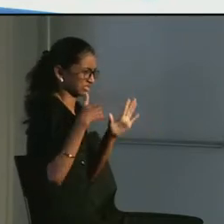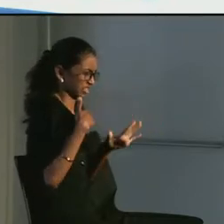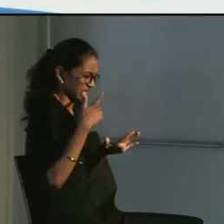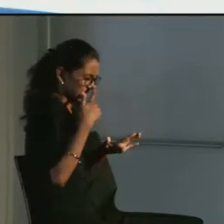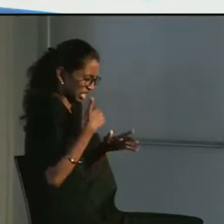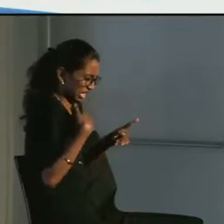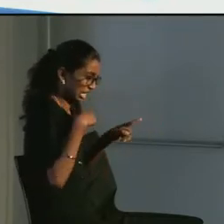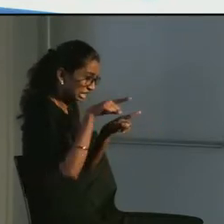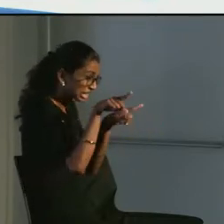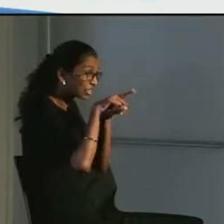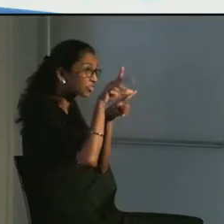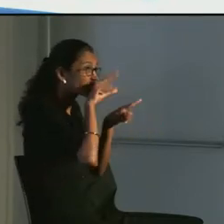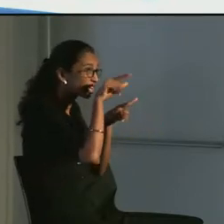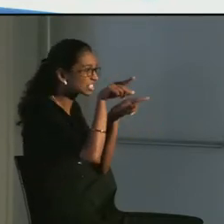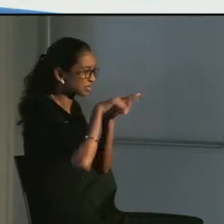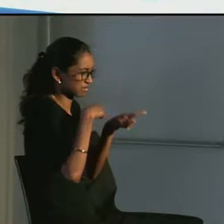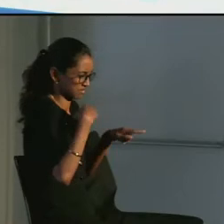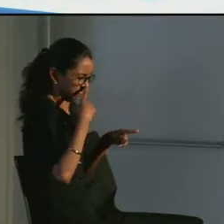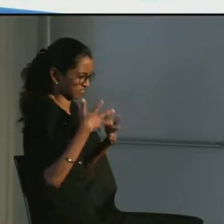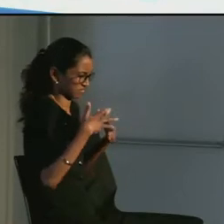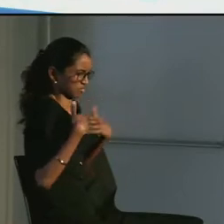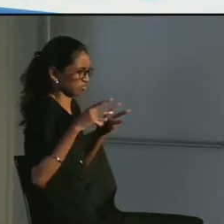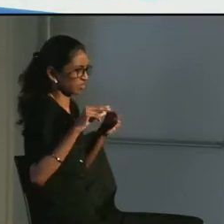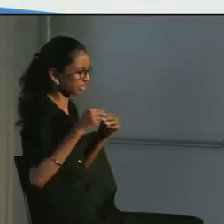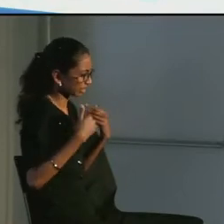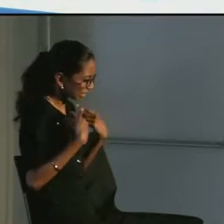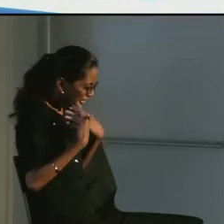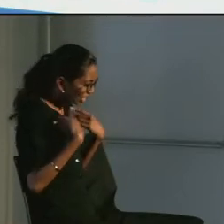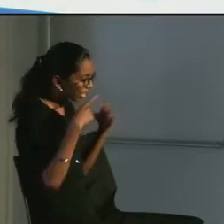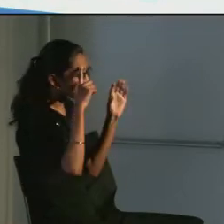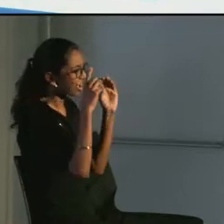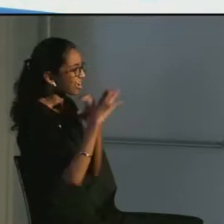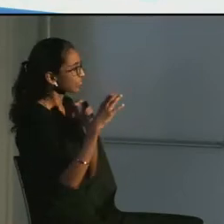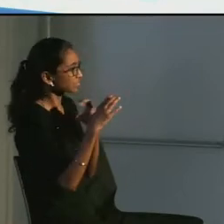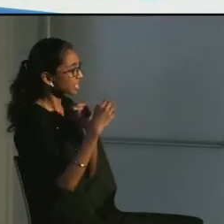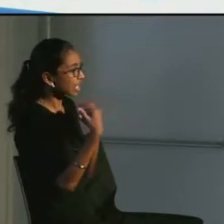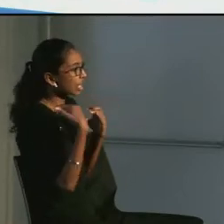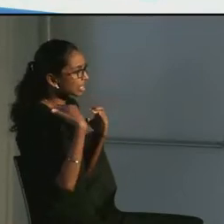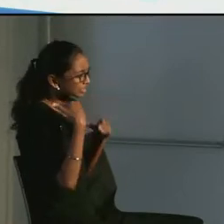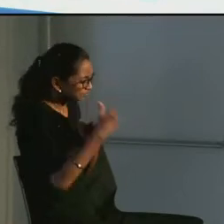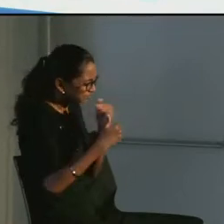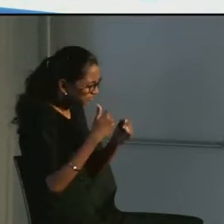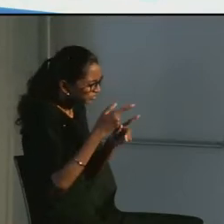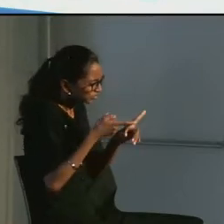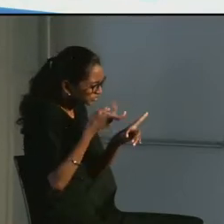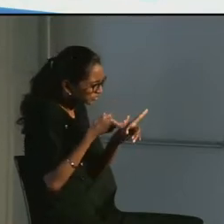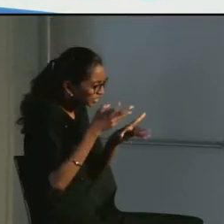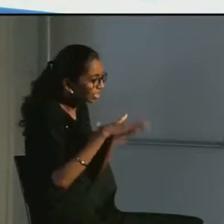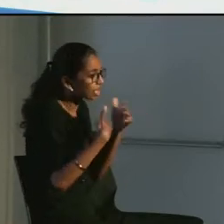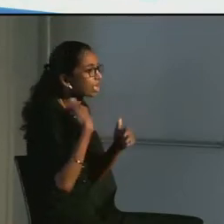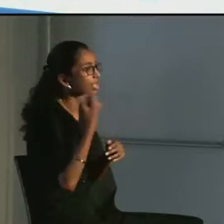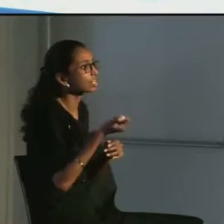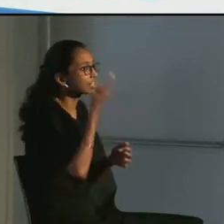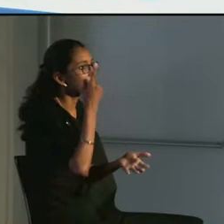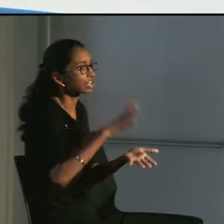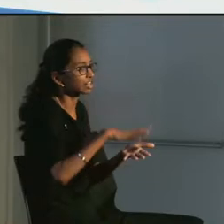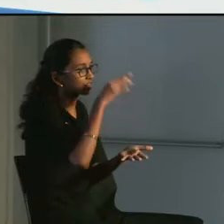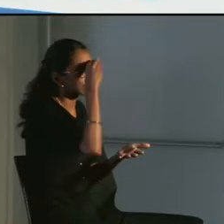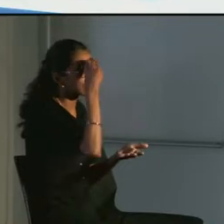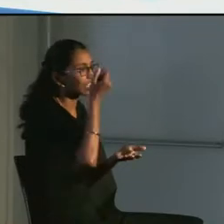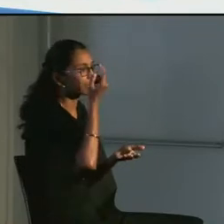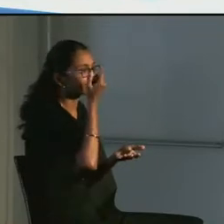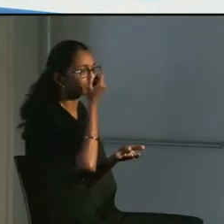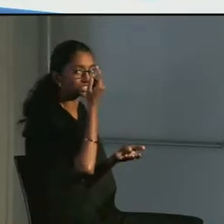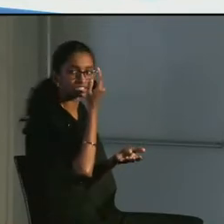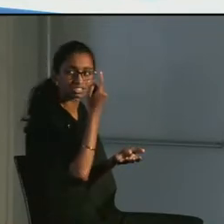woman. And it was confusing then, but it took me years to recognize and learn that that blame and